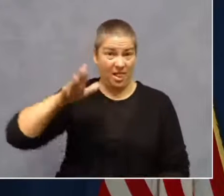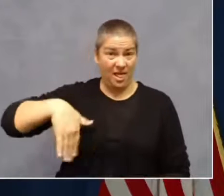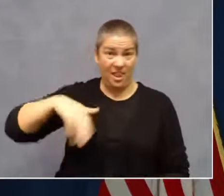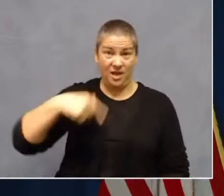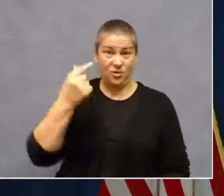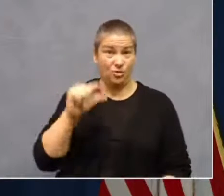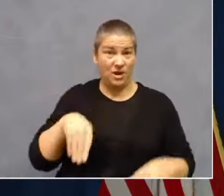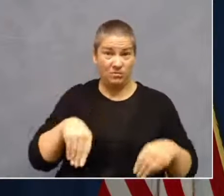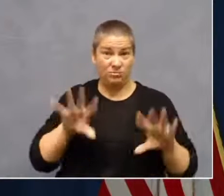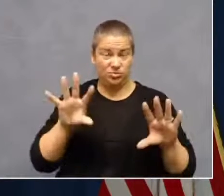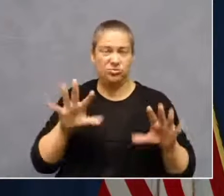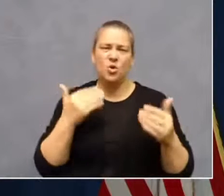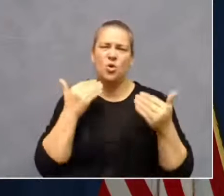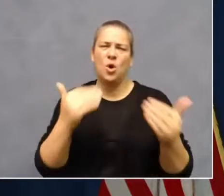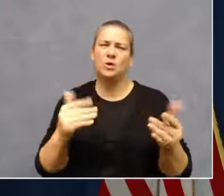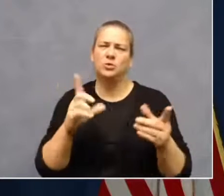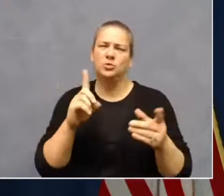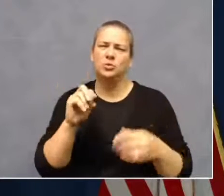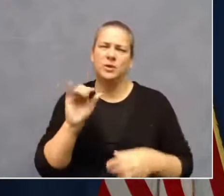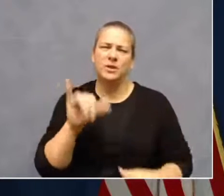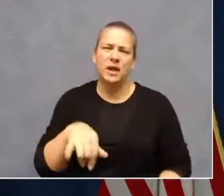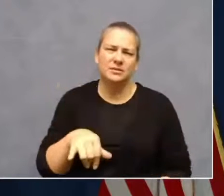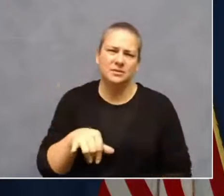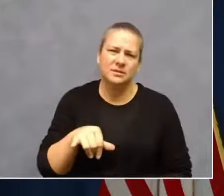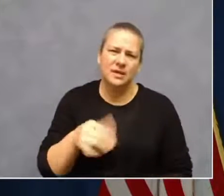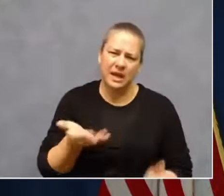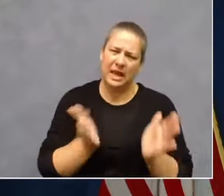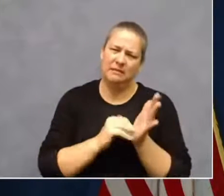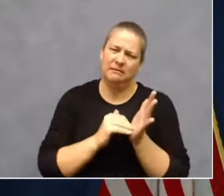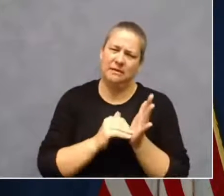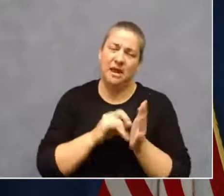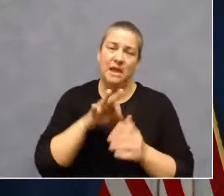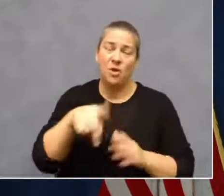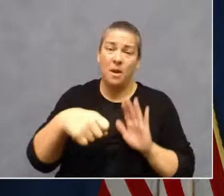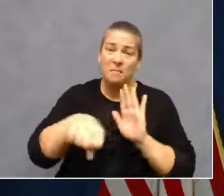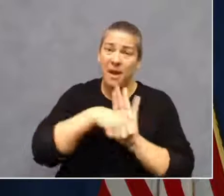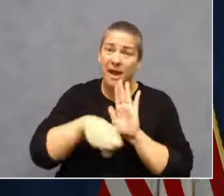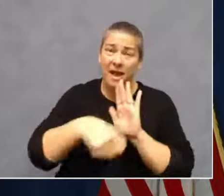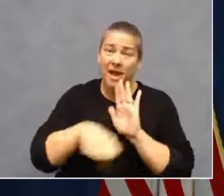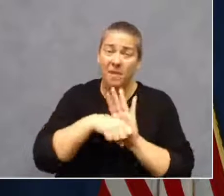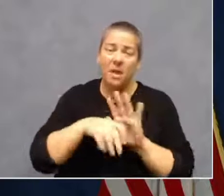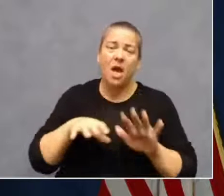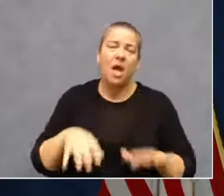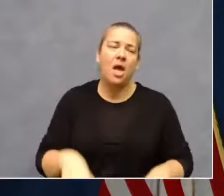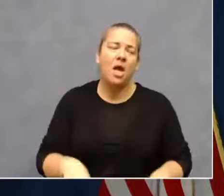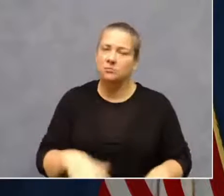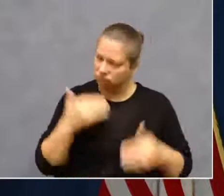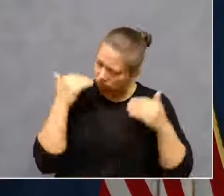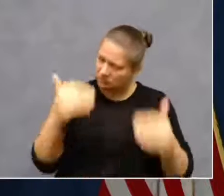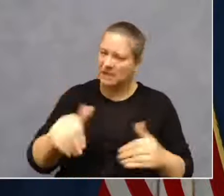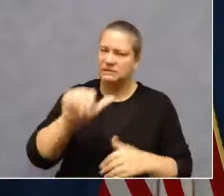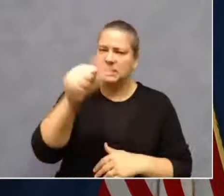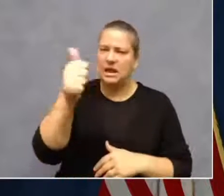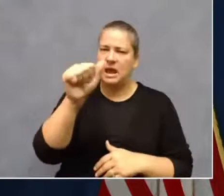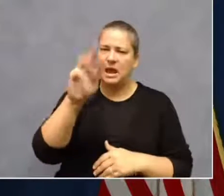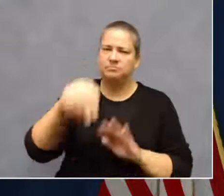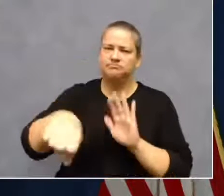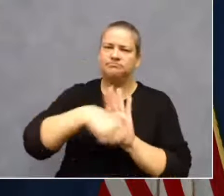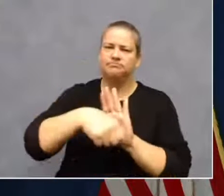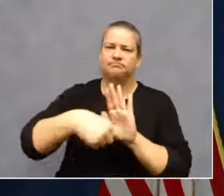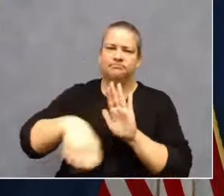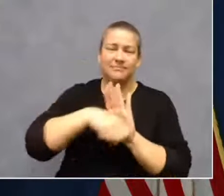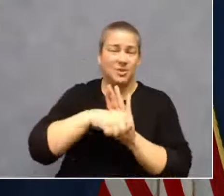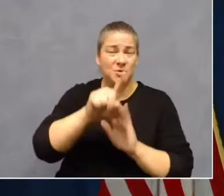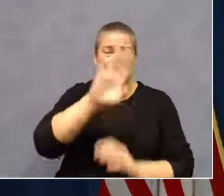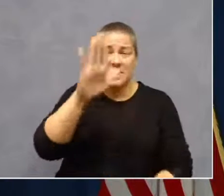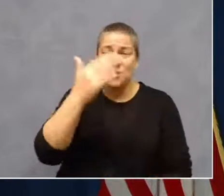again? If we haven't been ringing bells at 10 a.m. in the morning, why don't we do it again? Because you never know who's out